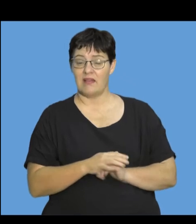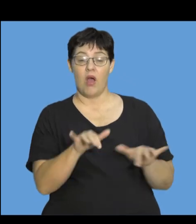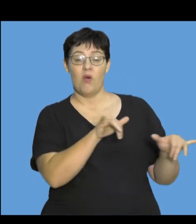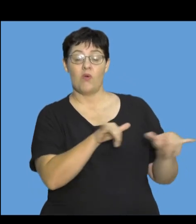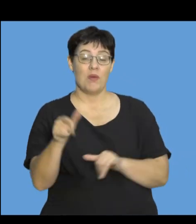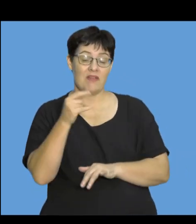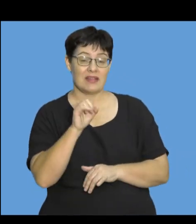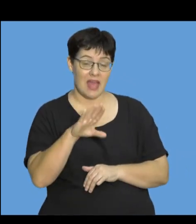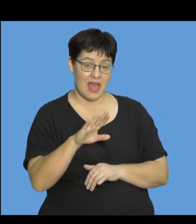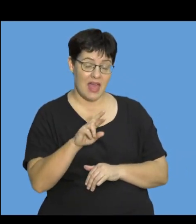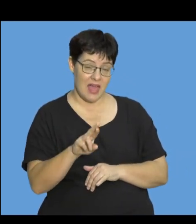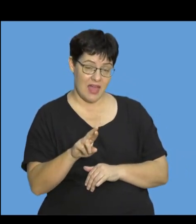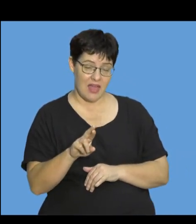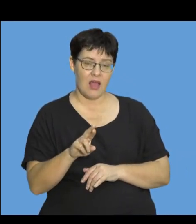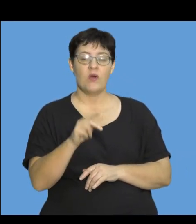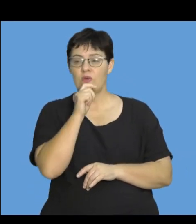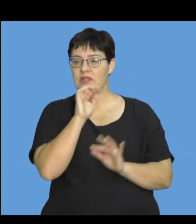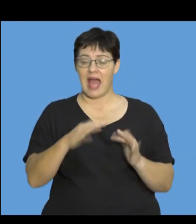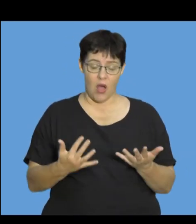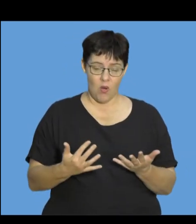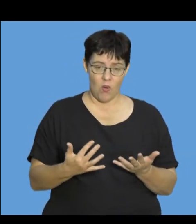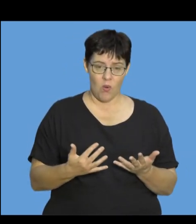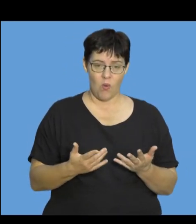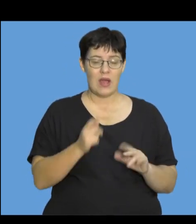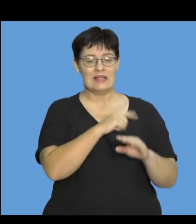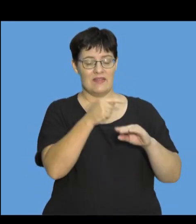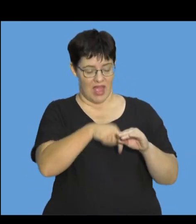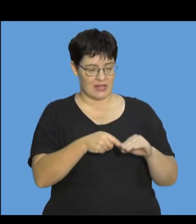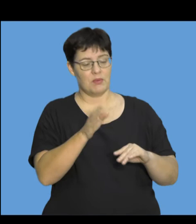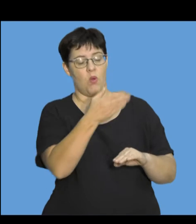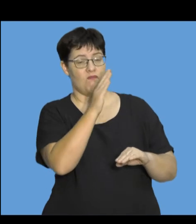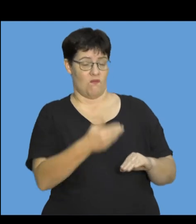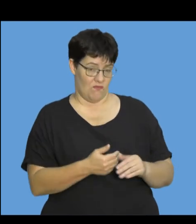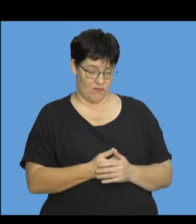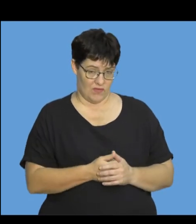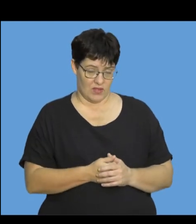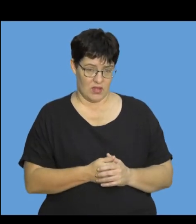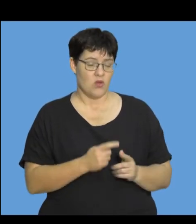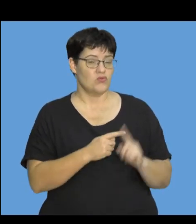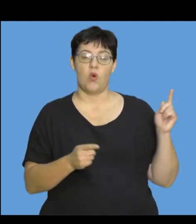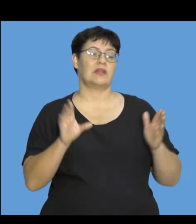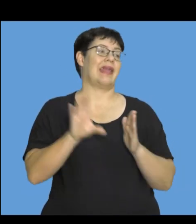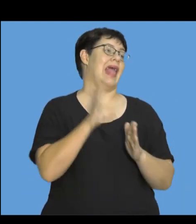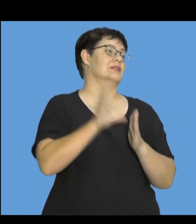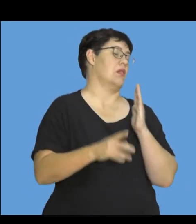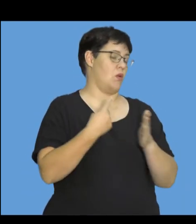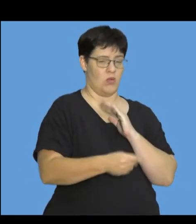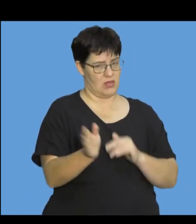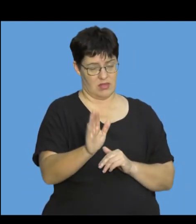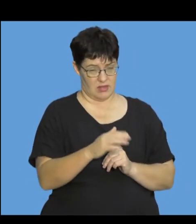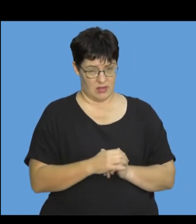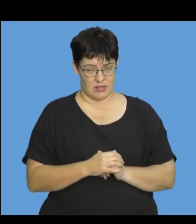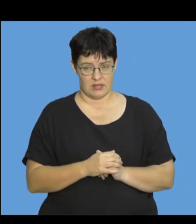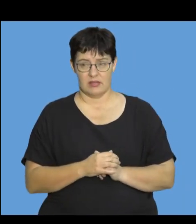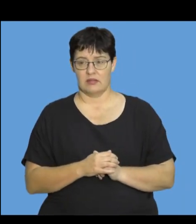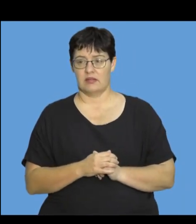the common factor, we use it in the form of dividing and not necessarily just cancelling out, right?